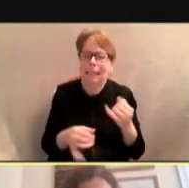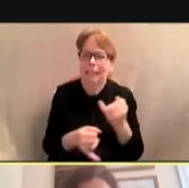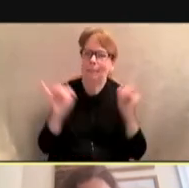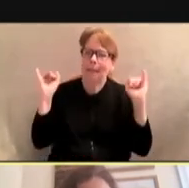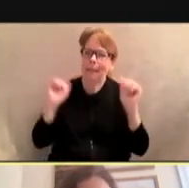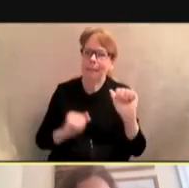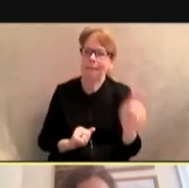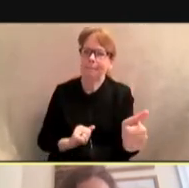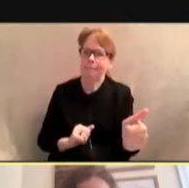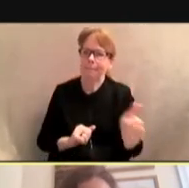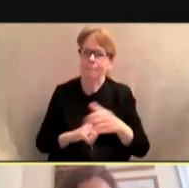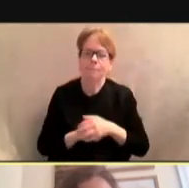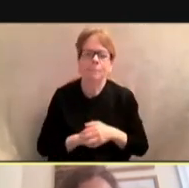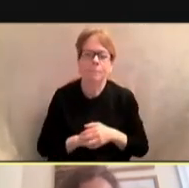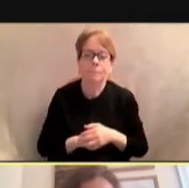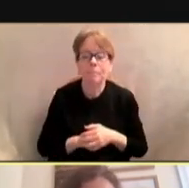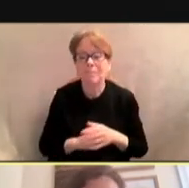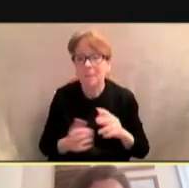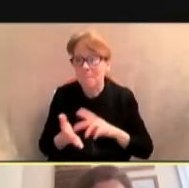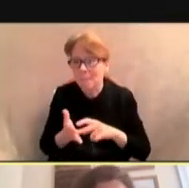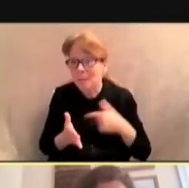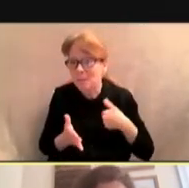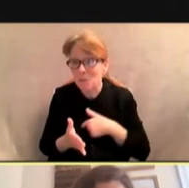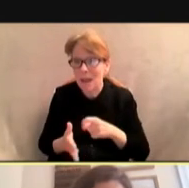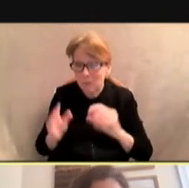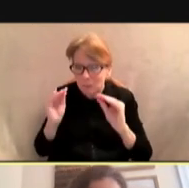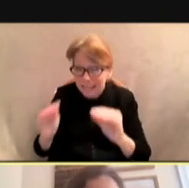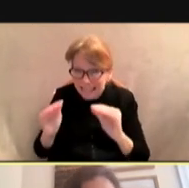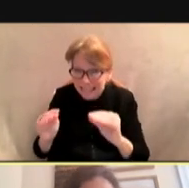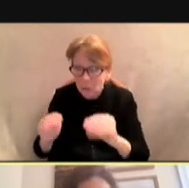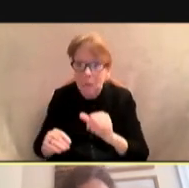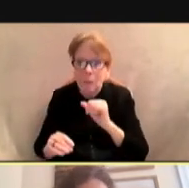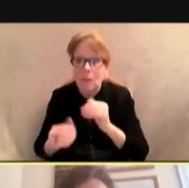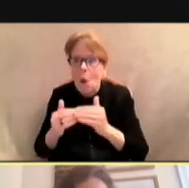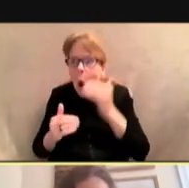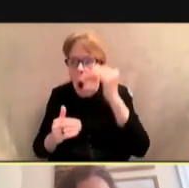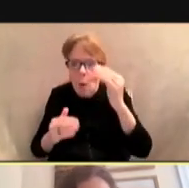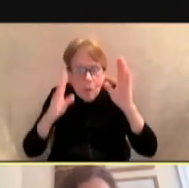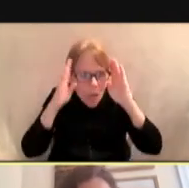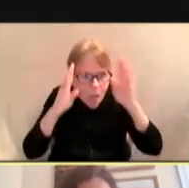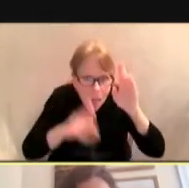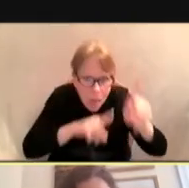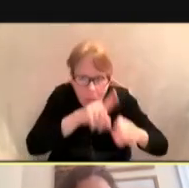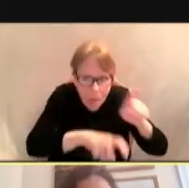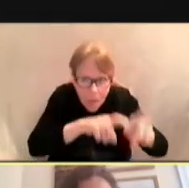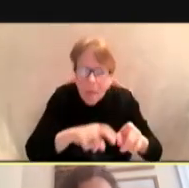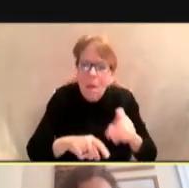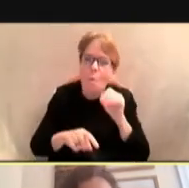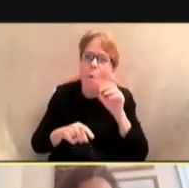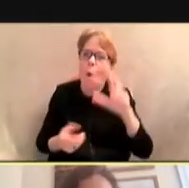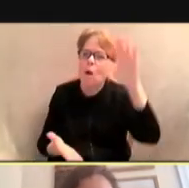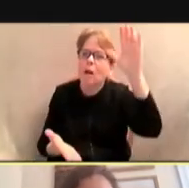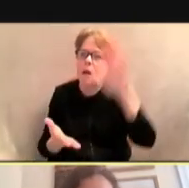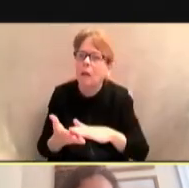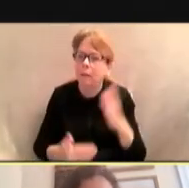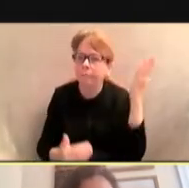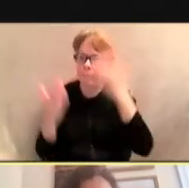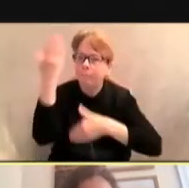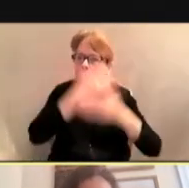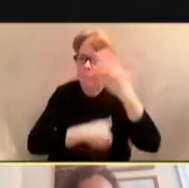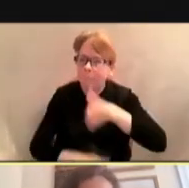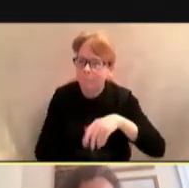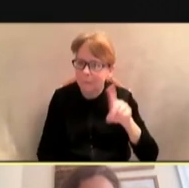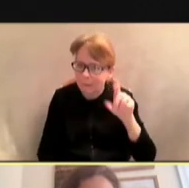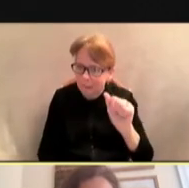This includes direct teaching on what it means to overattend and to underattend to disability. And perhaps most